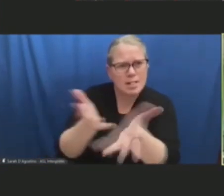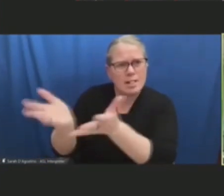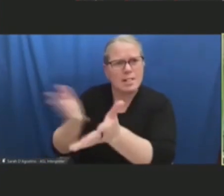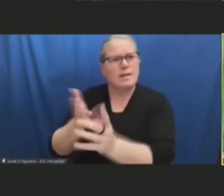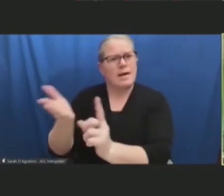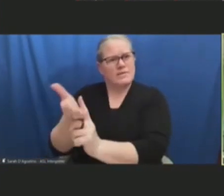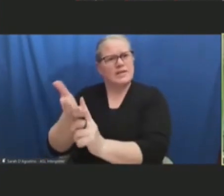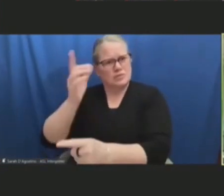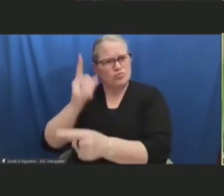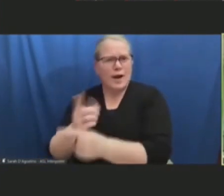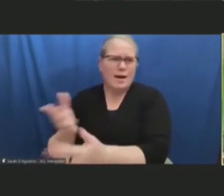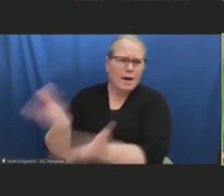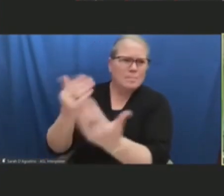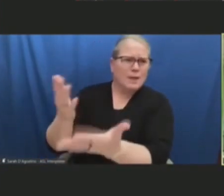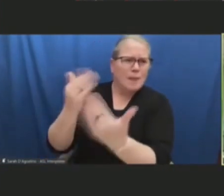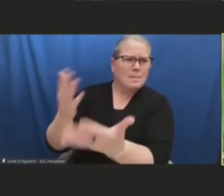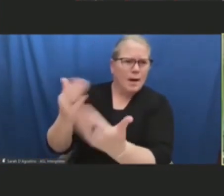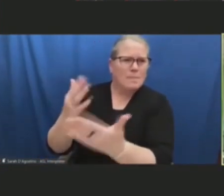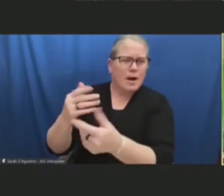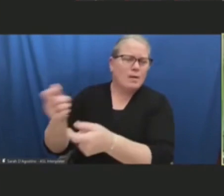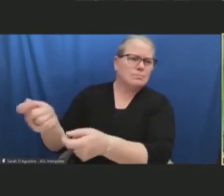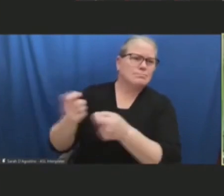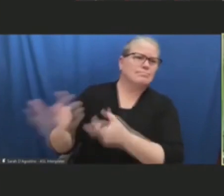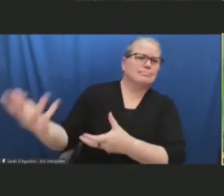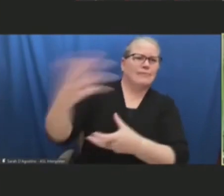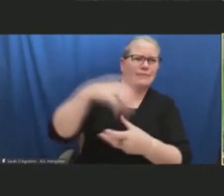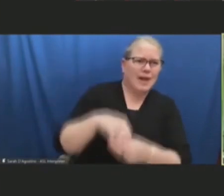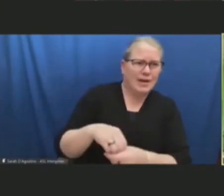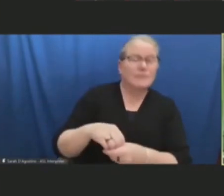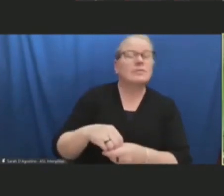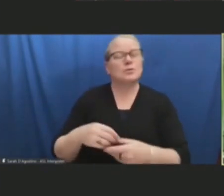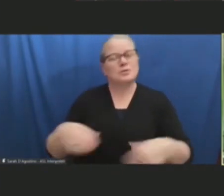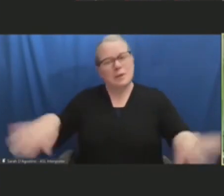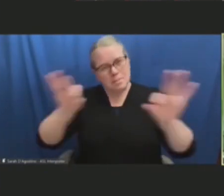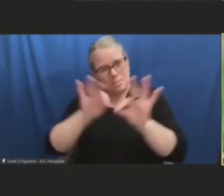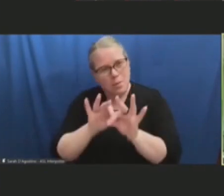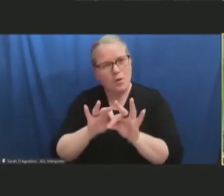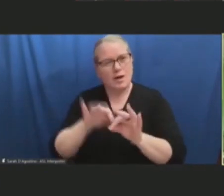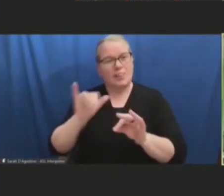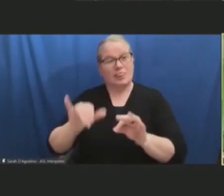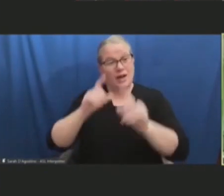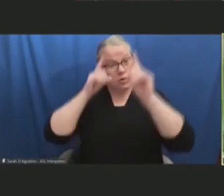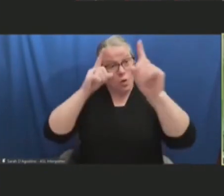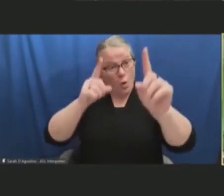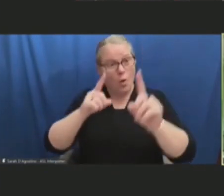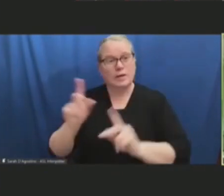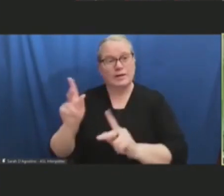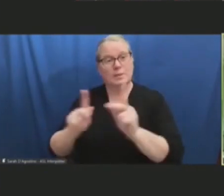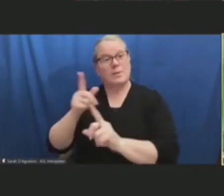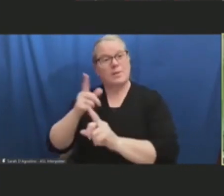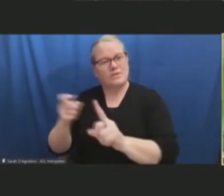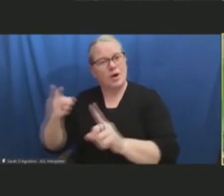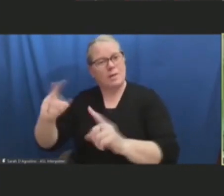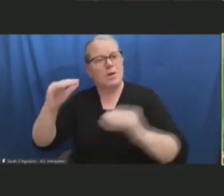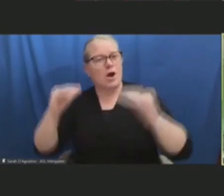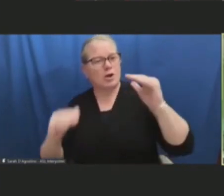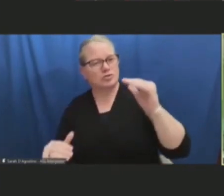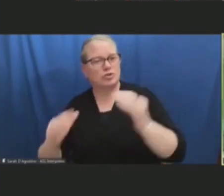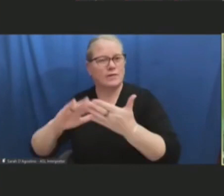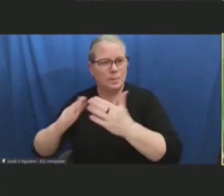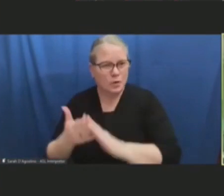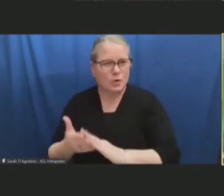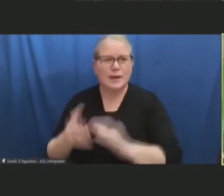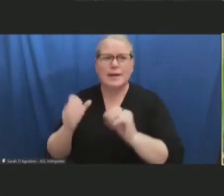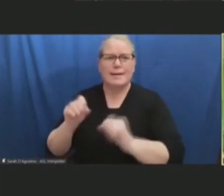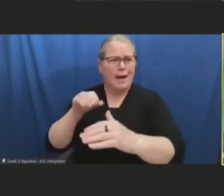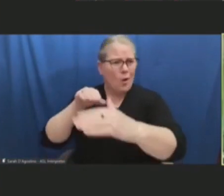community going to these underserved communities saying, I come from a household not too dissimilar from you. Maybe I was hesitant at one